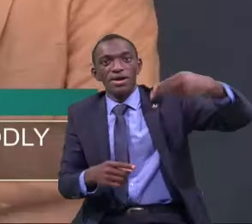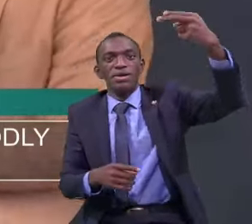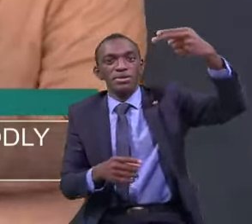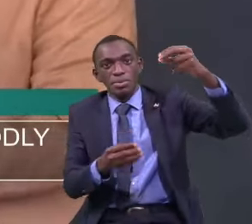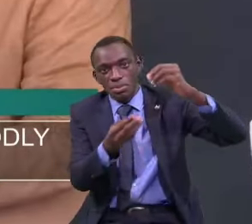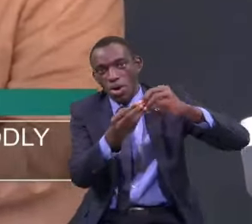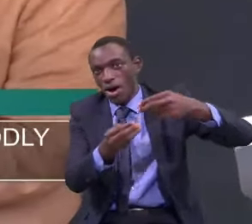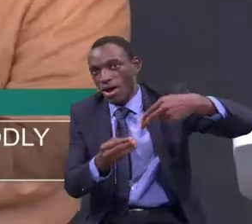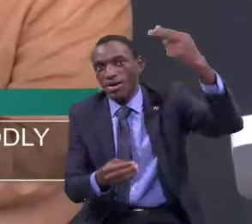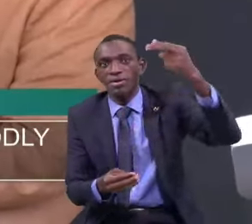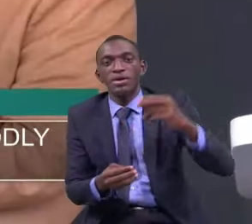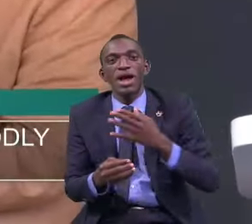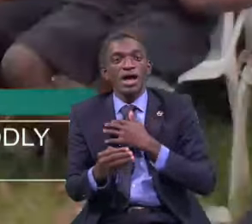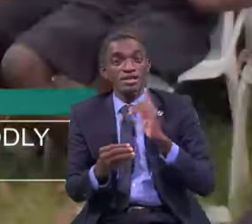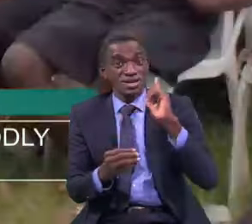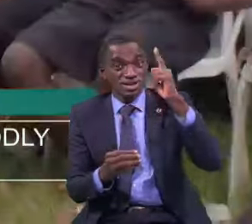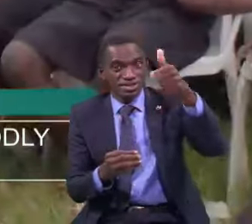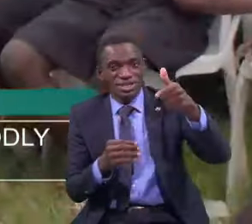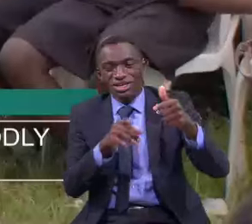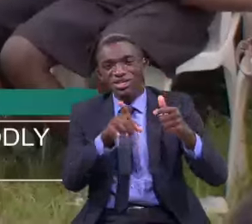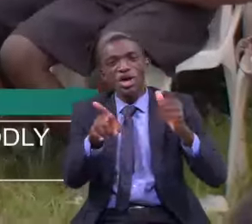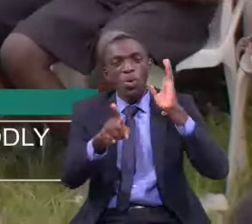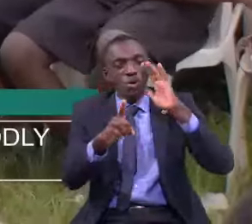and eventually will get to the highest.